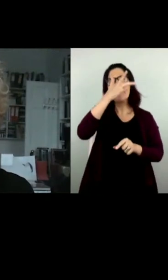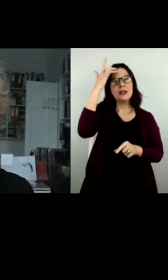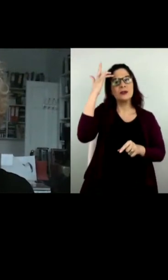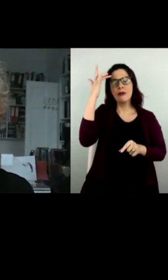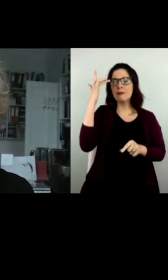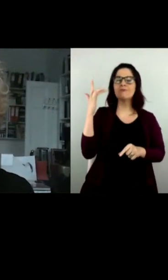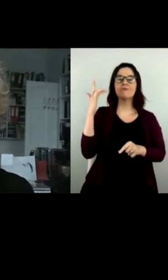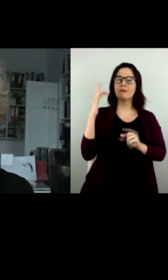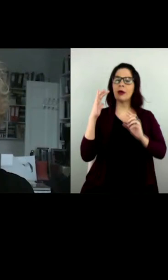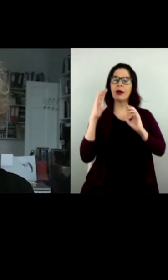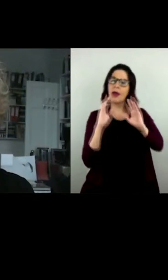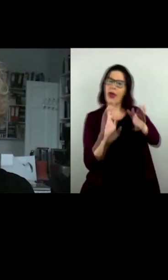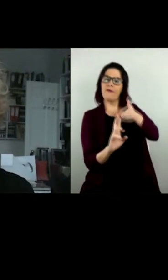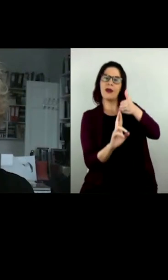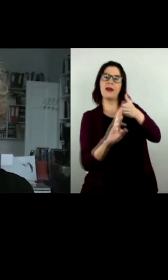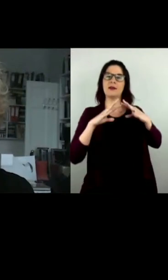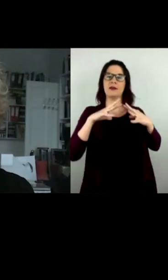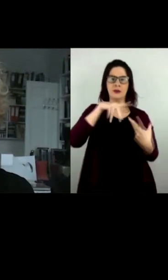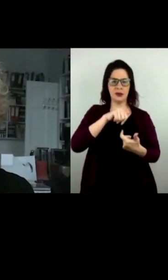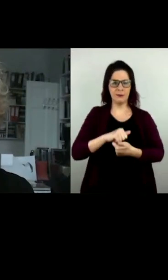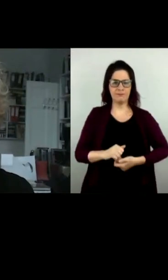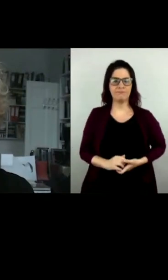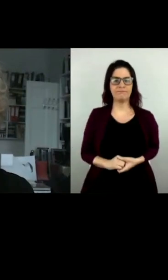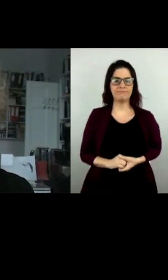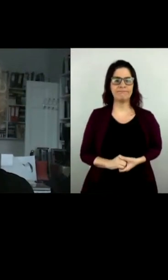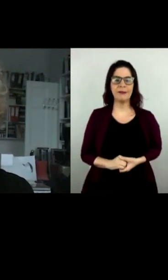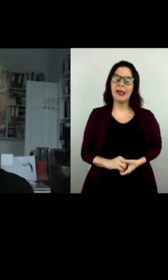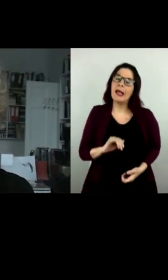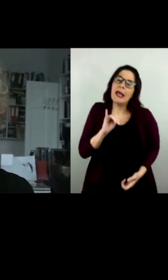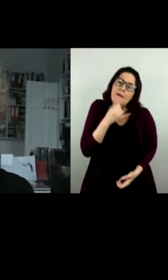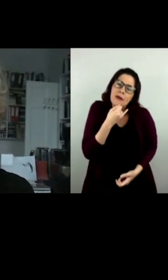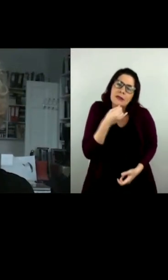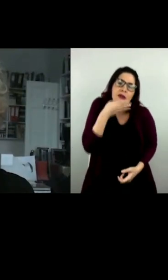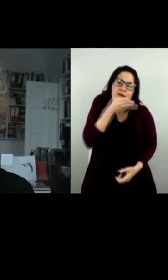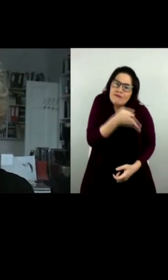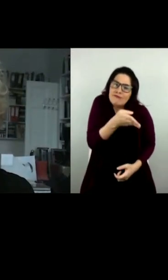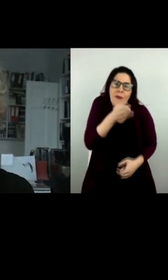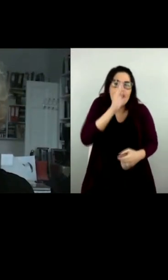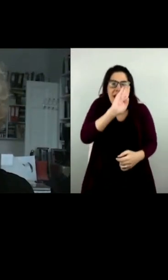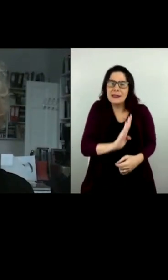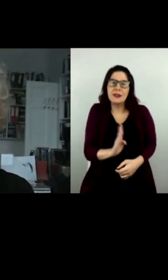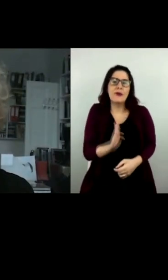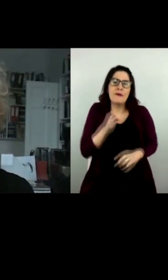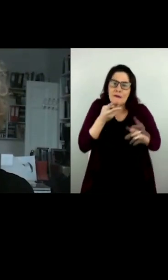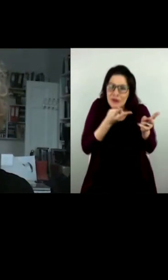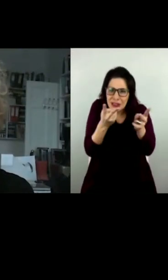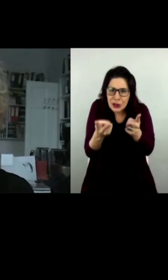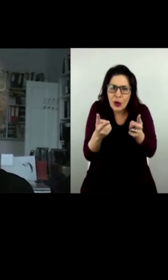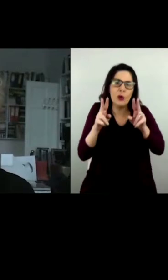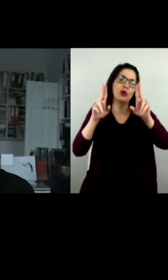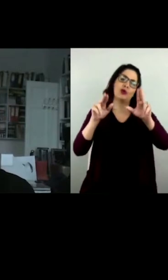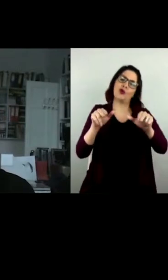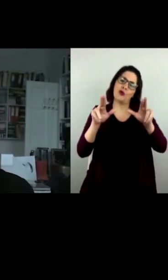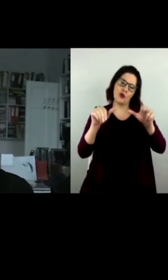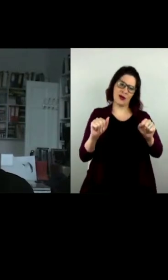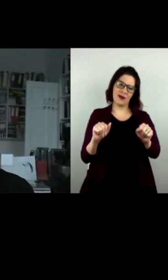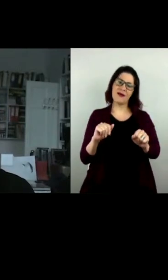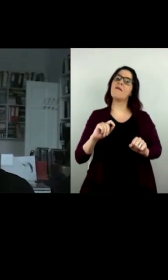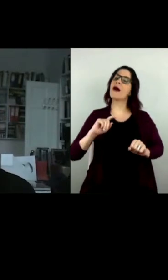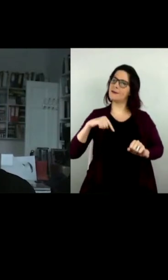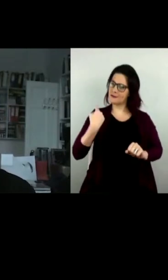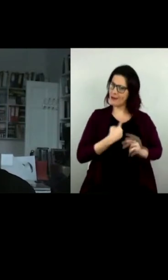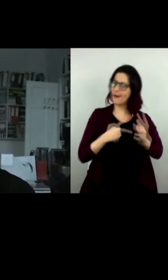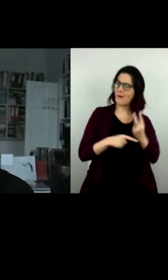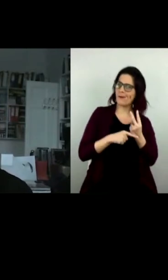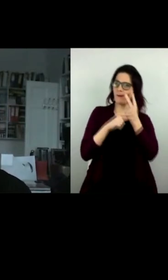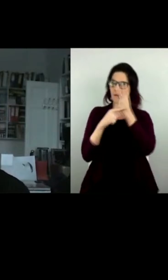Unfortunately, he never visited Brazil, but we ran after him. In 2008,